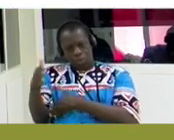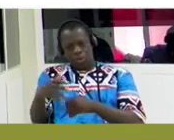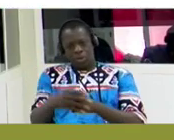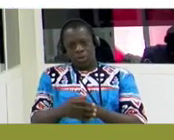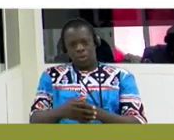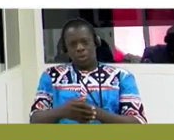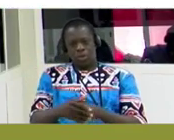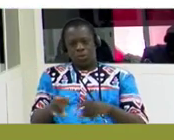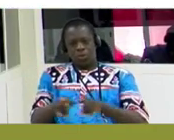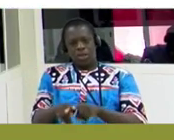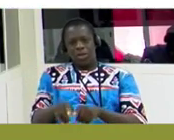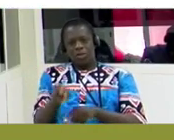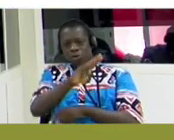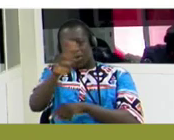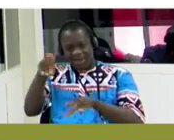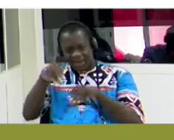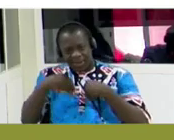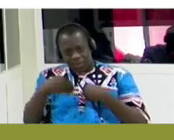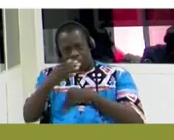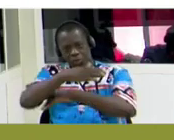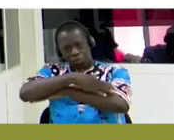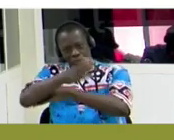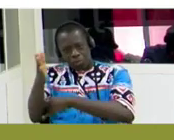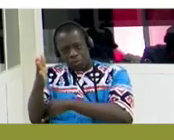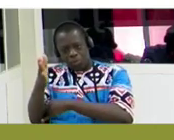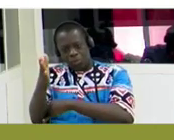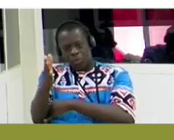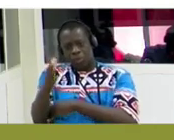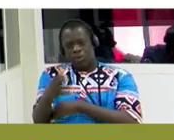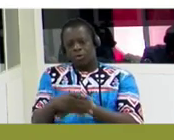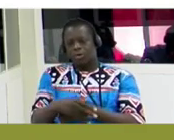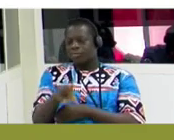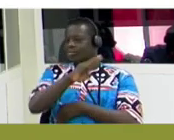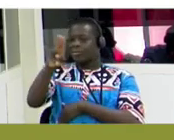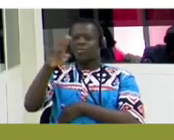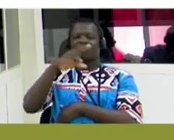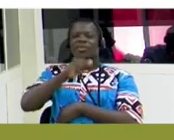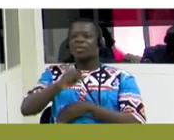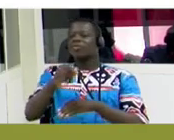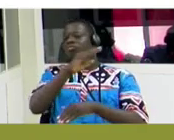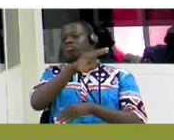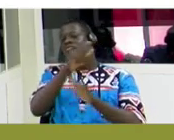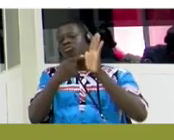To be reluctant to open the door? Yes. No,